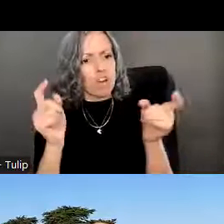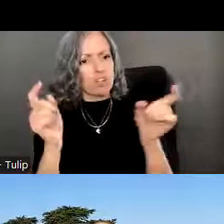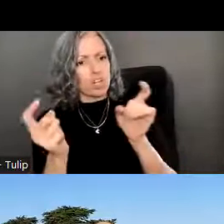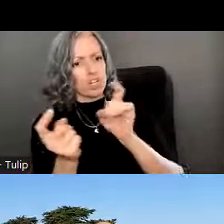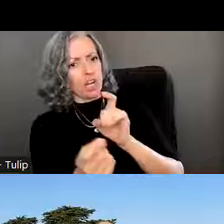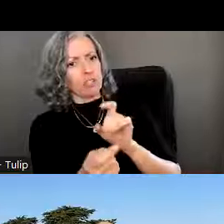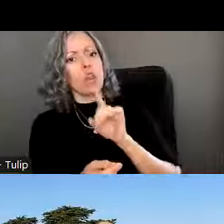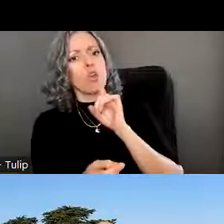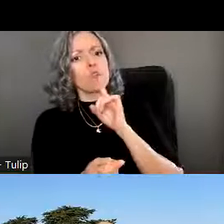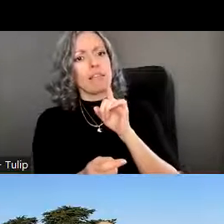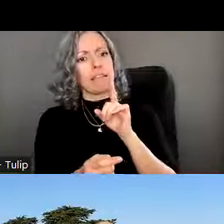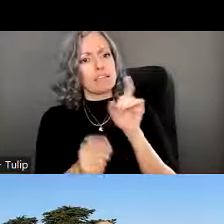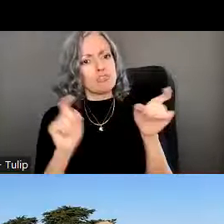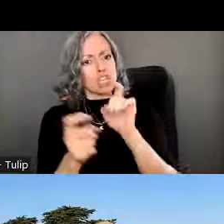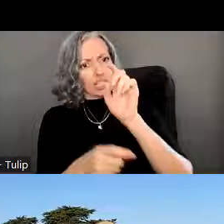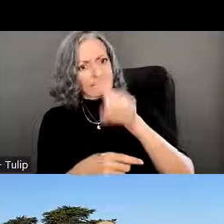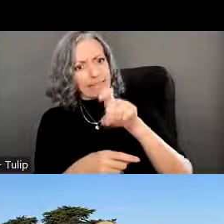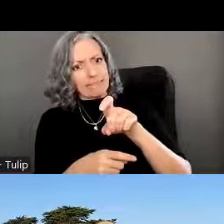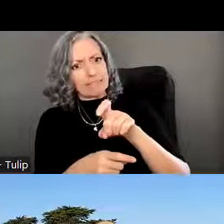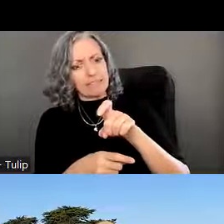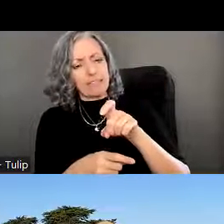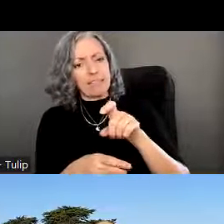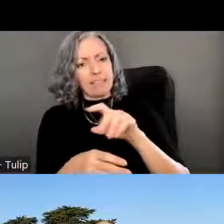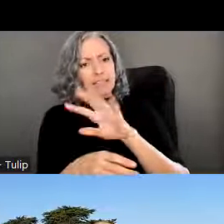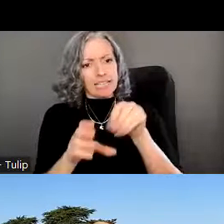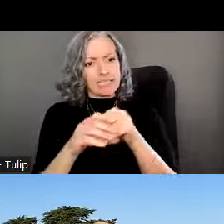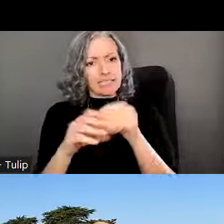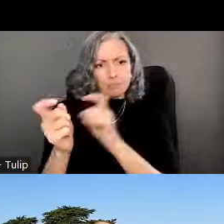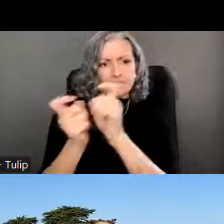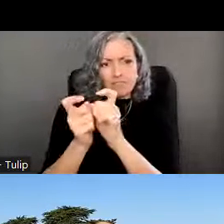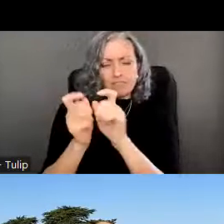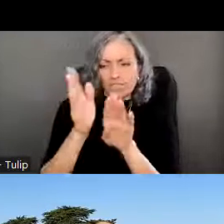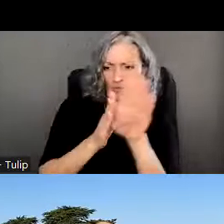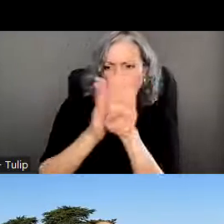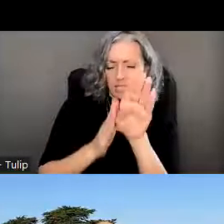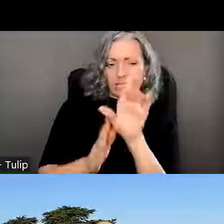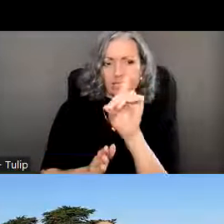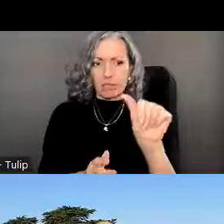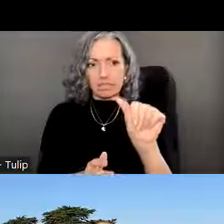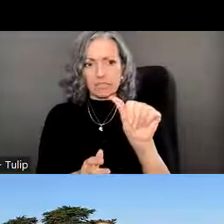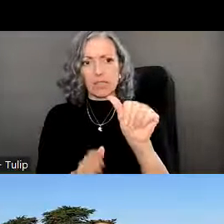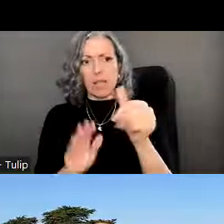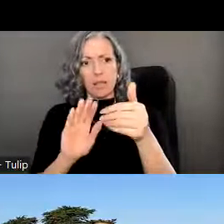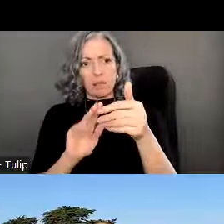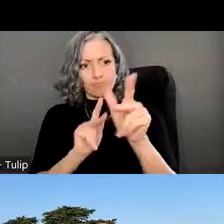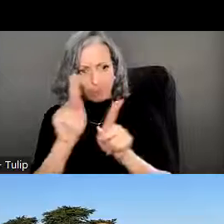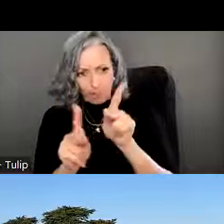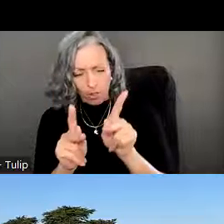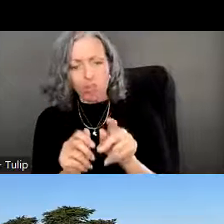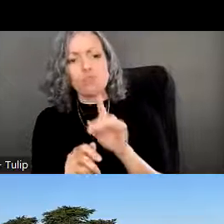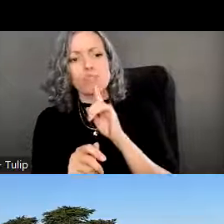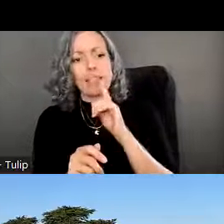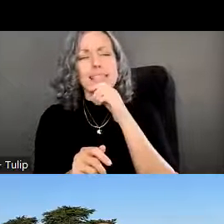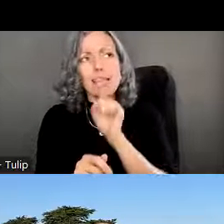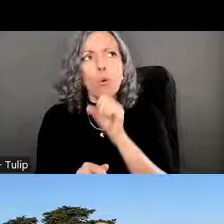are definitely changing needs in certain developmental disabilities populations as they age.